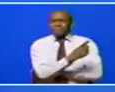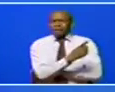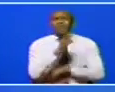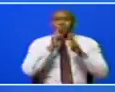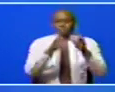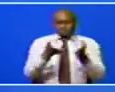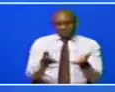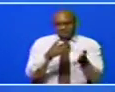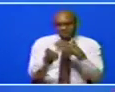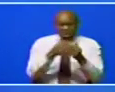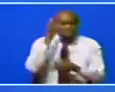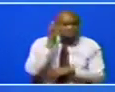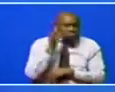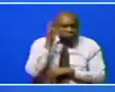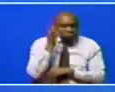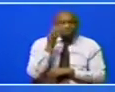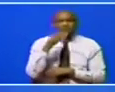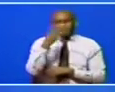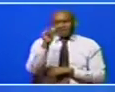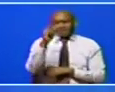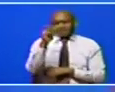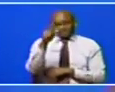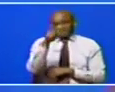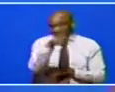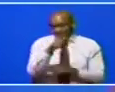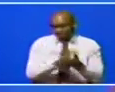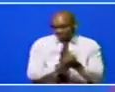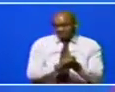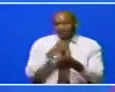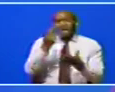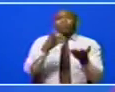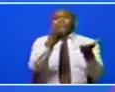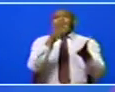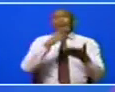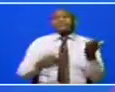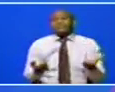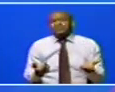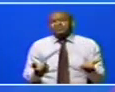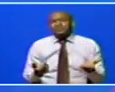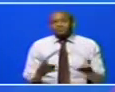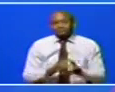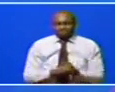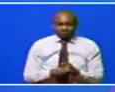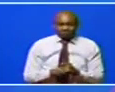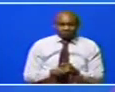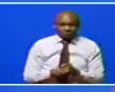reporter Francis Ontomwa now joins us for an update. Francis, how are things on your end?